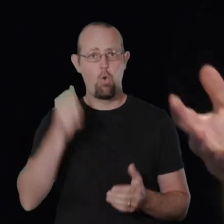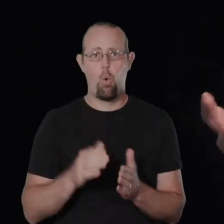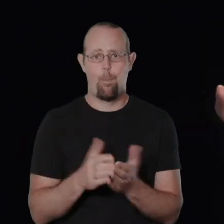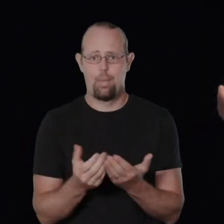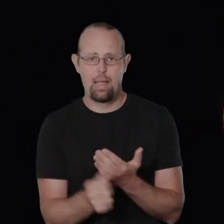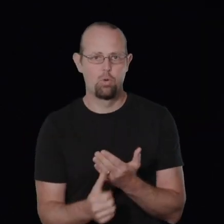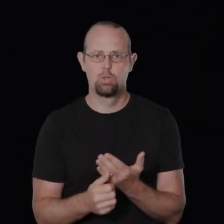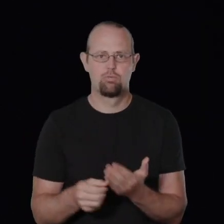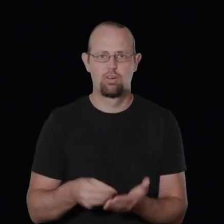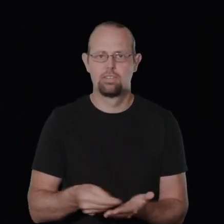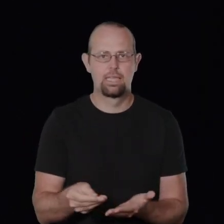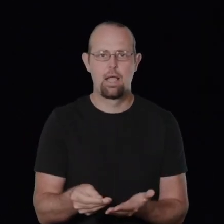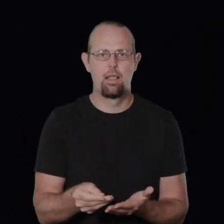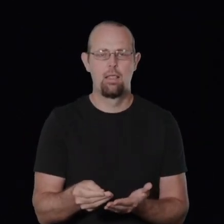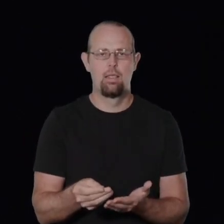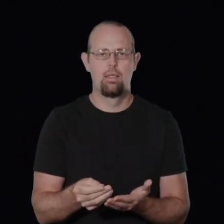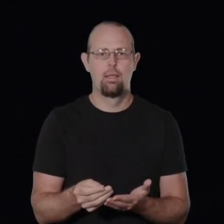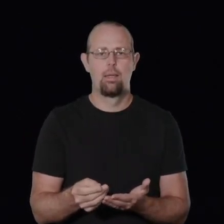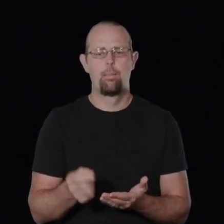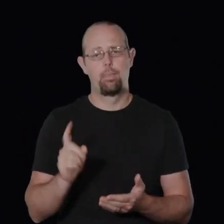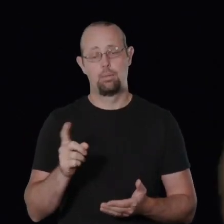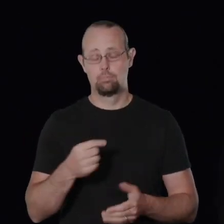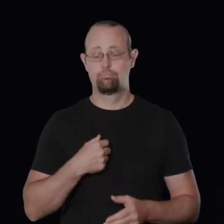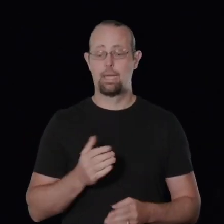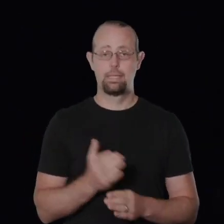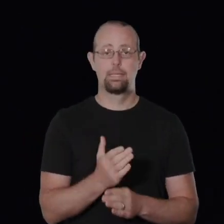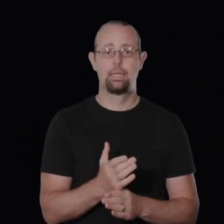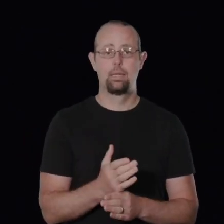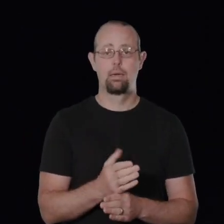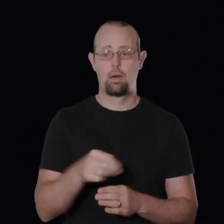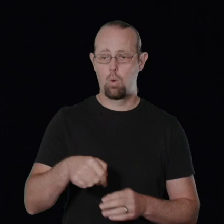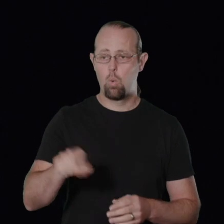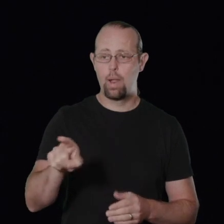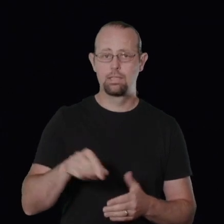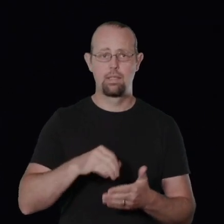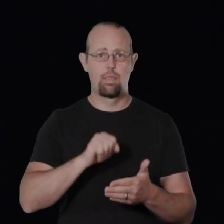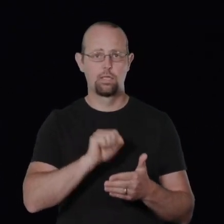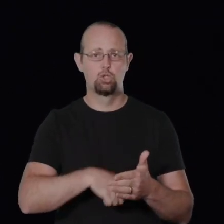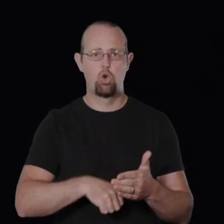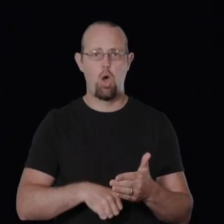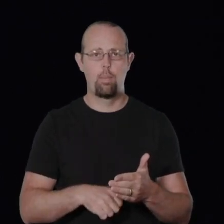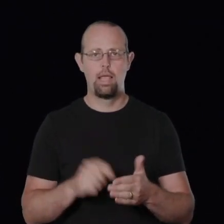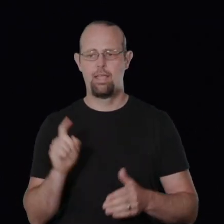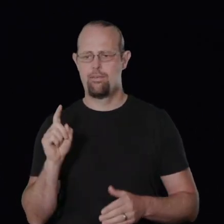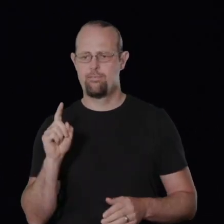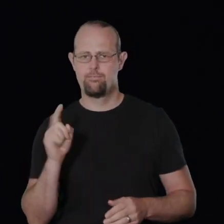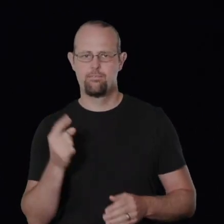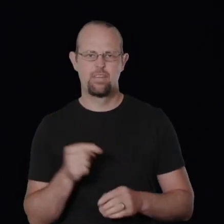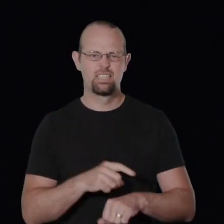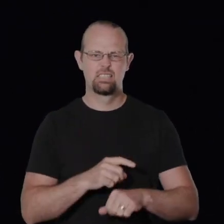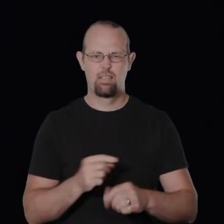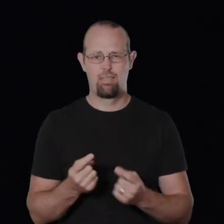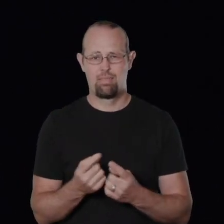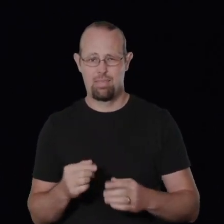you would even get such a thing. But I did as my mentor told me. I went to that shop first thing in the morning for it